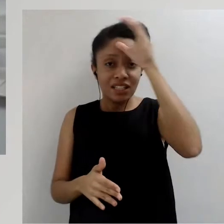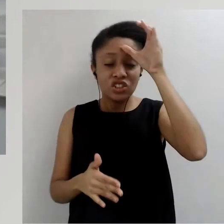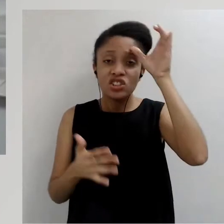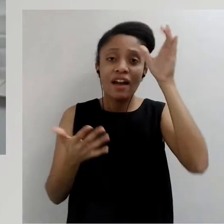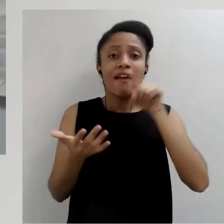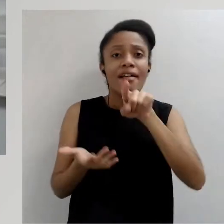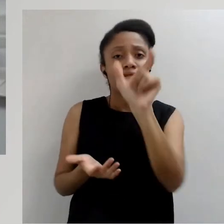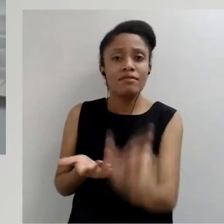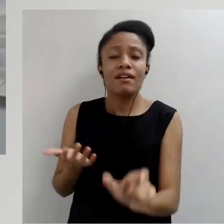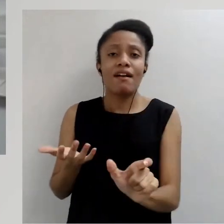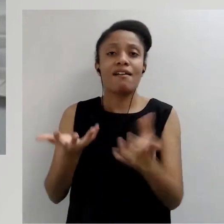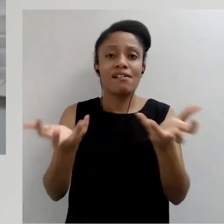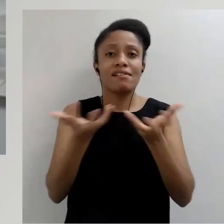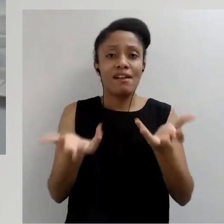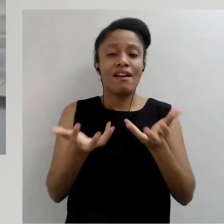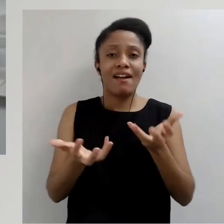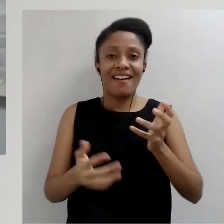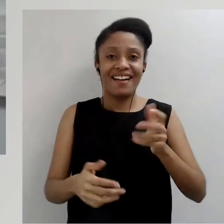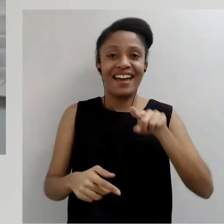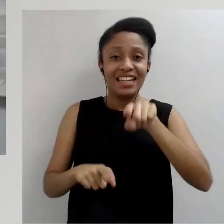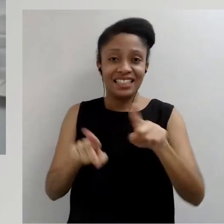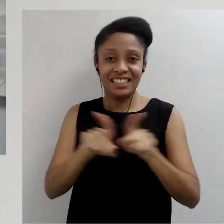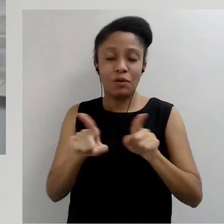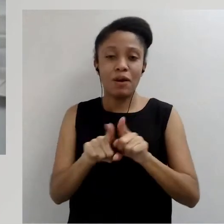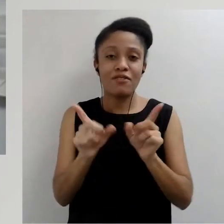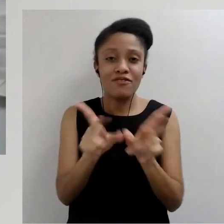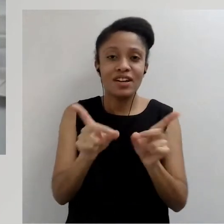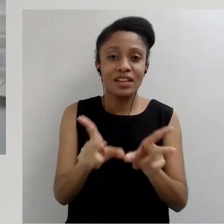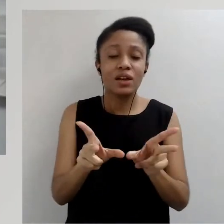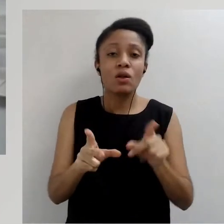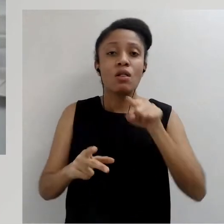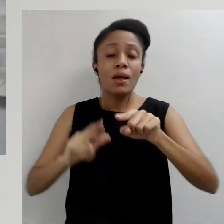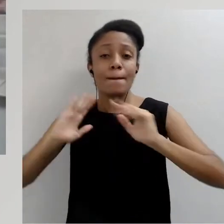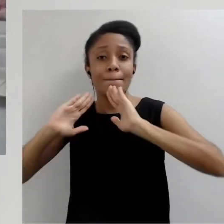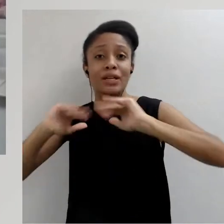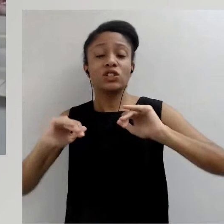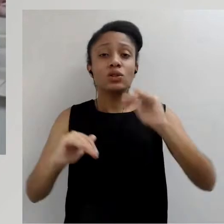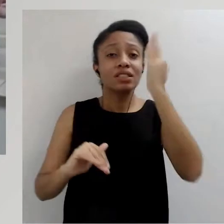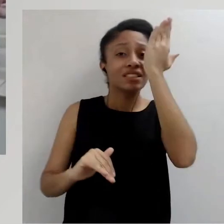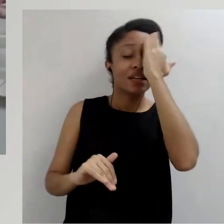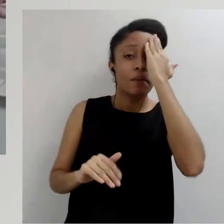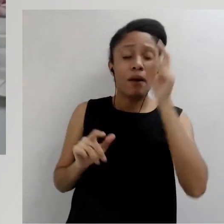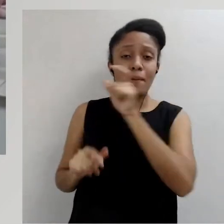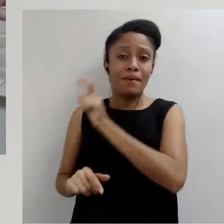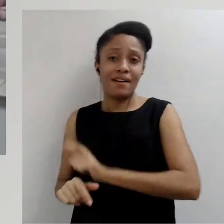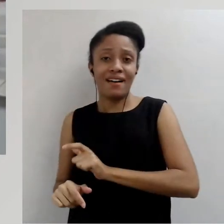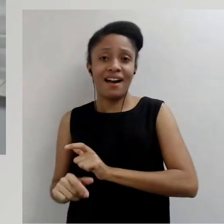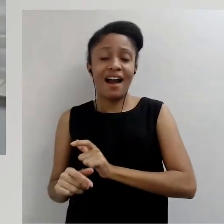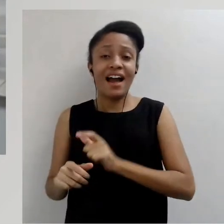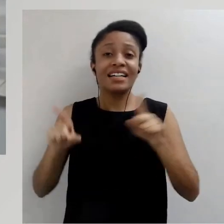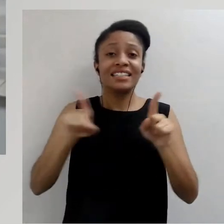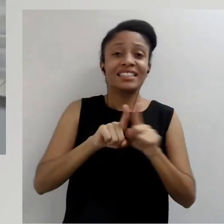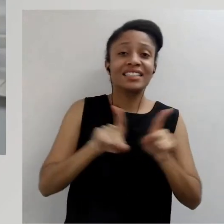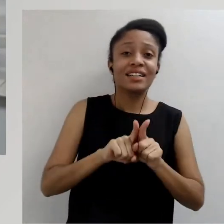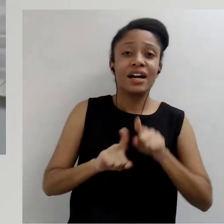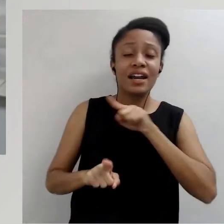Today, no client wants to sit down with the vendors. They just want to send the